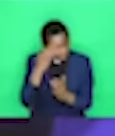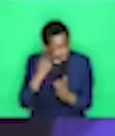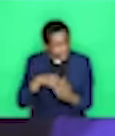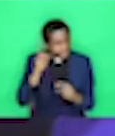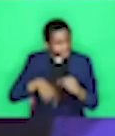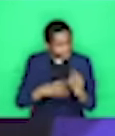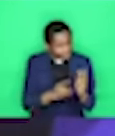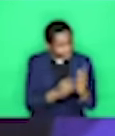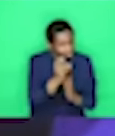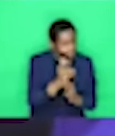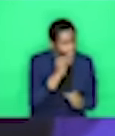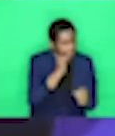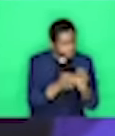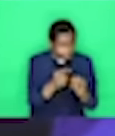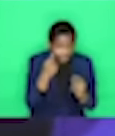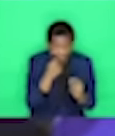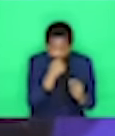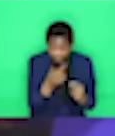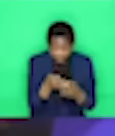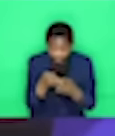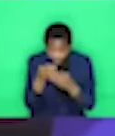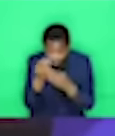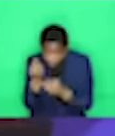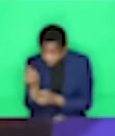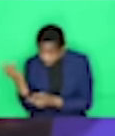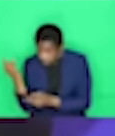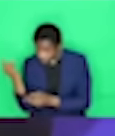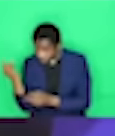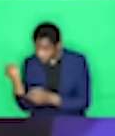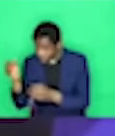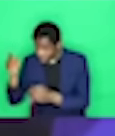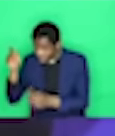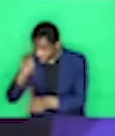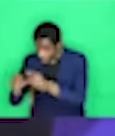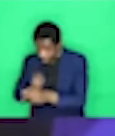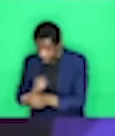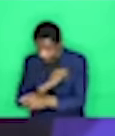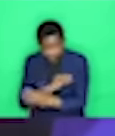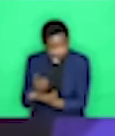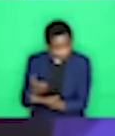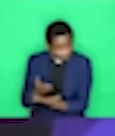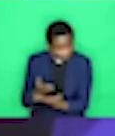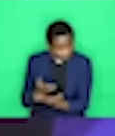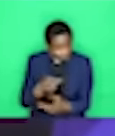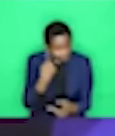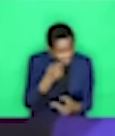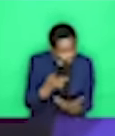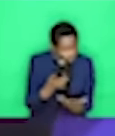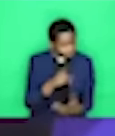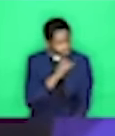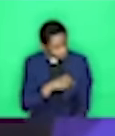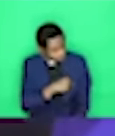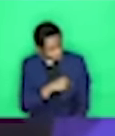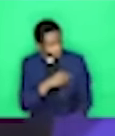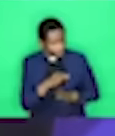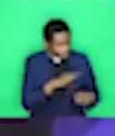land if we take our eyes off the citizens, who they are, what they have, the competence they bring, their behavior and the